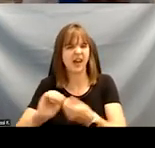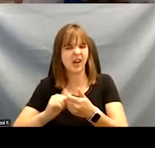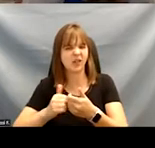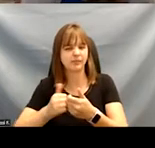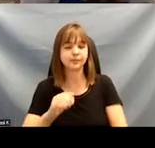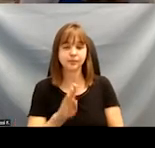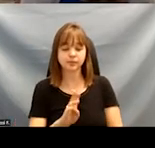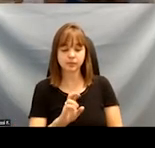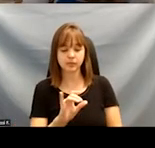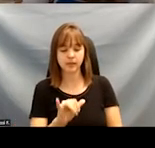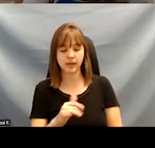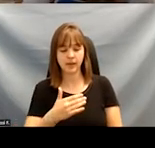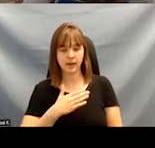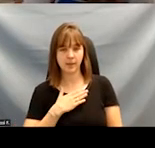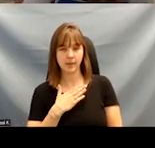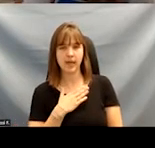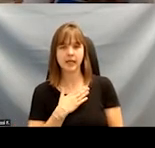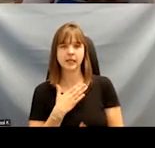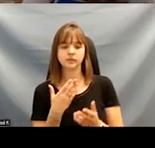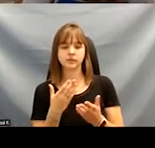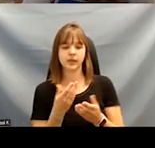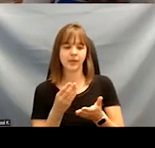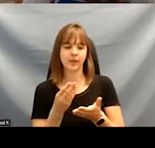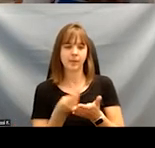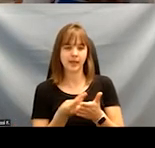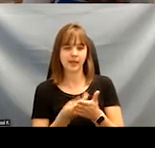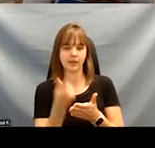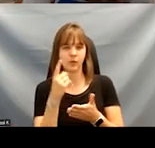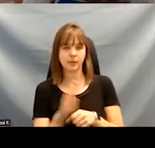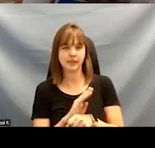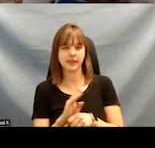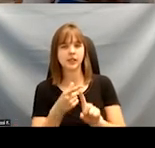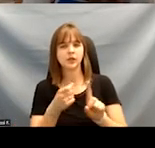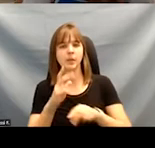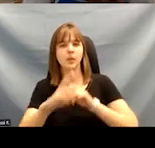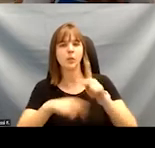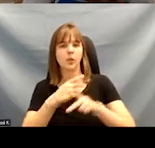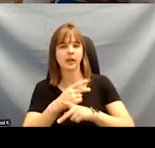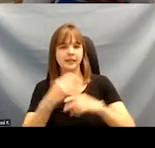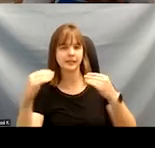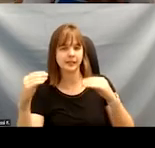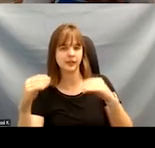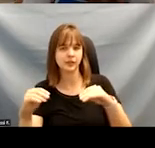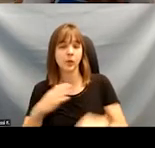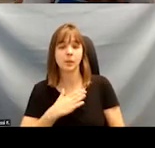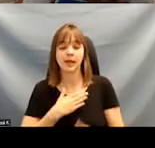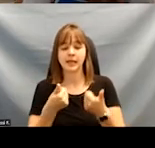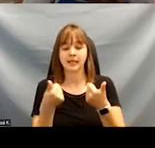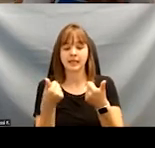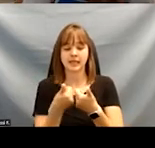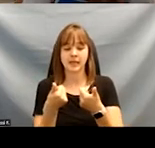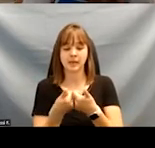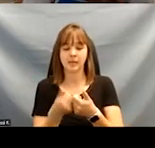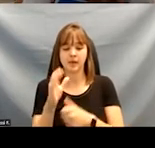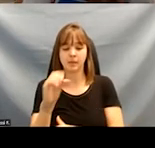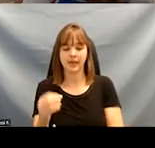sales of the products that I have, products or services. I did have some investor interest for my game company, but